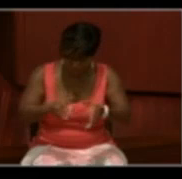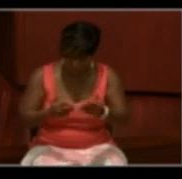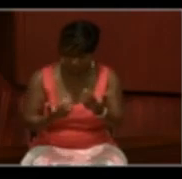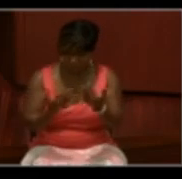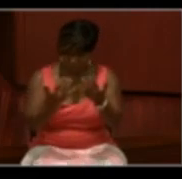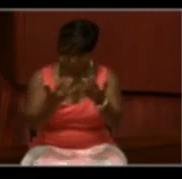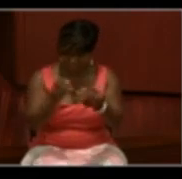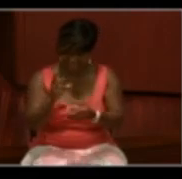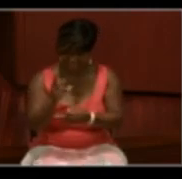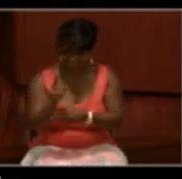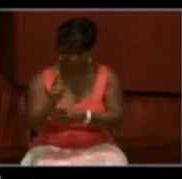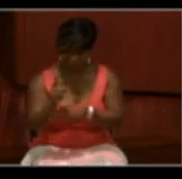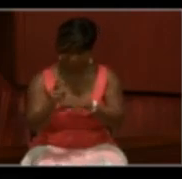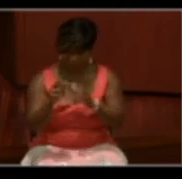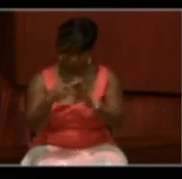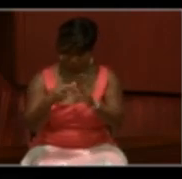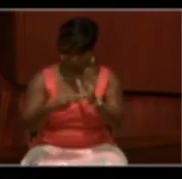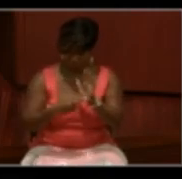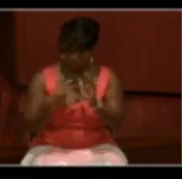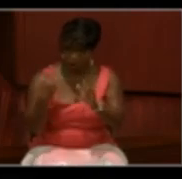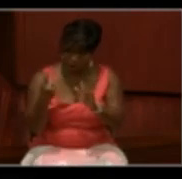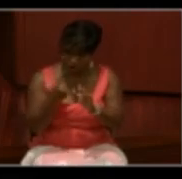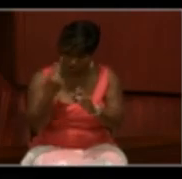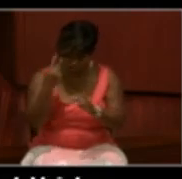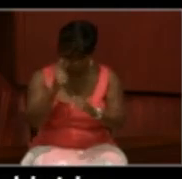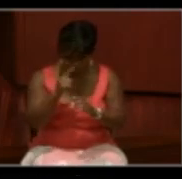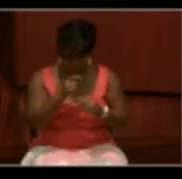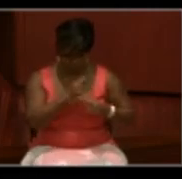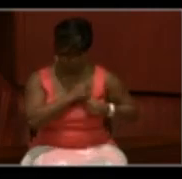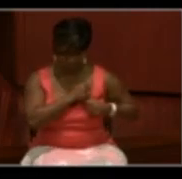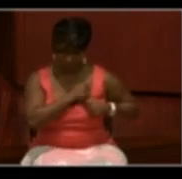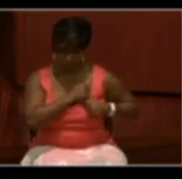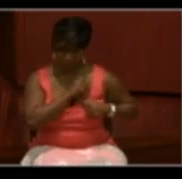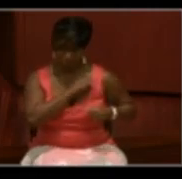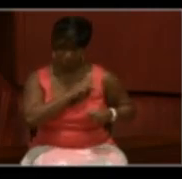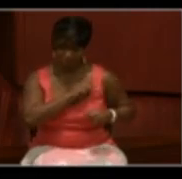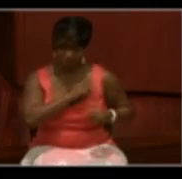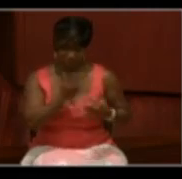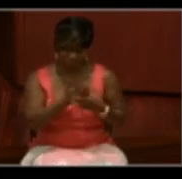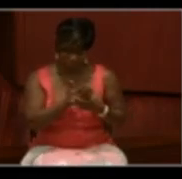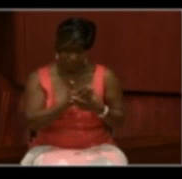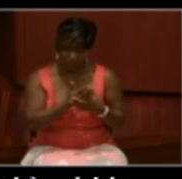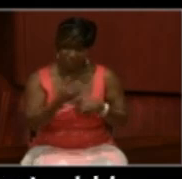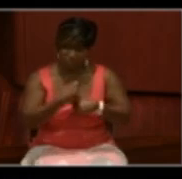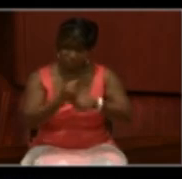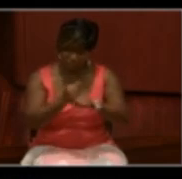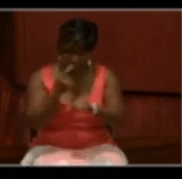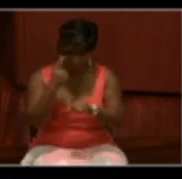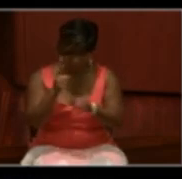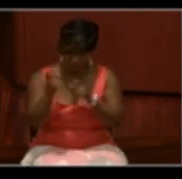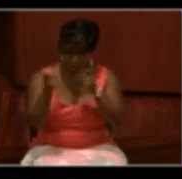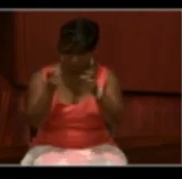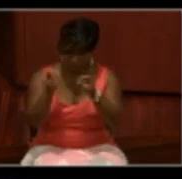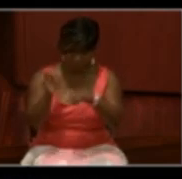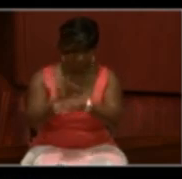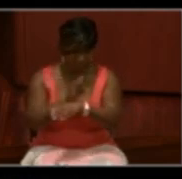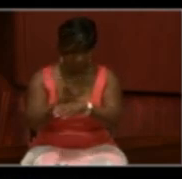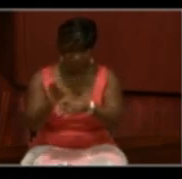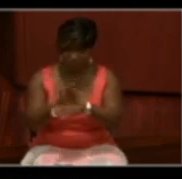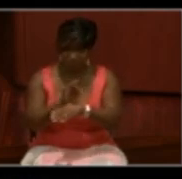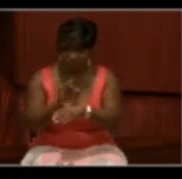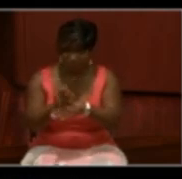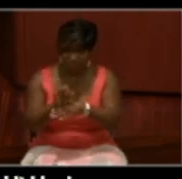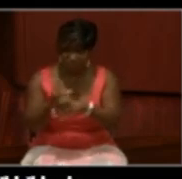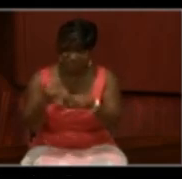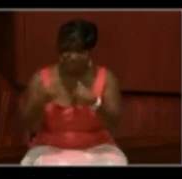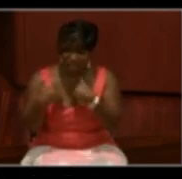rule only applies to the official military personnel files. They were created primarily for administrative functions and contain a lot